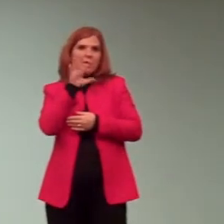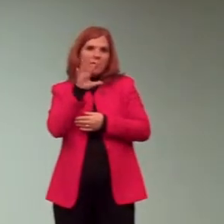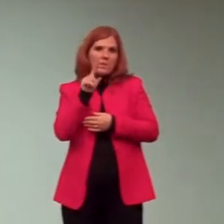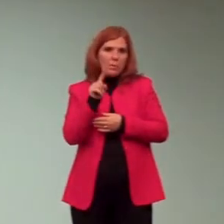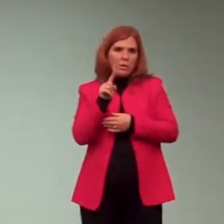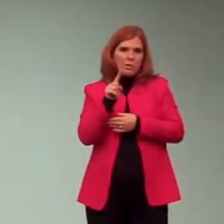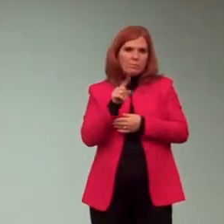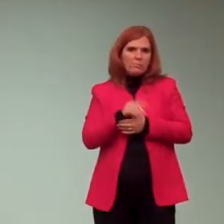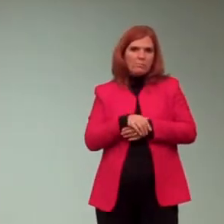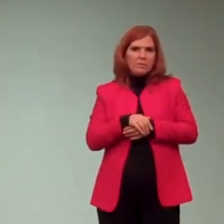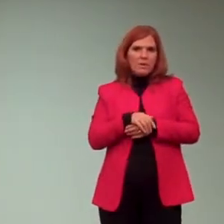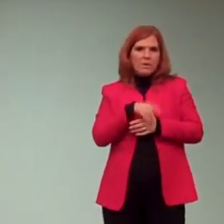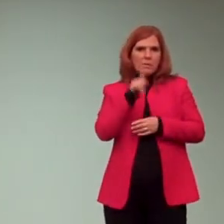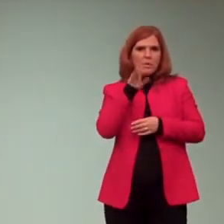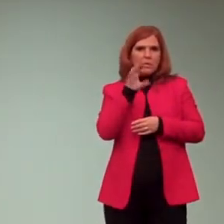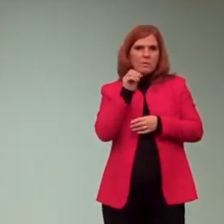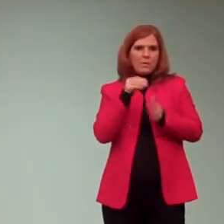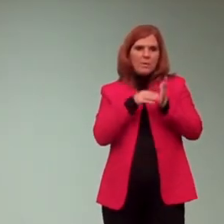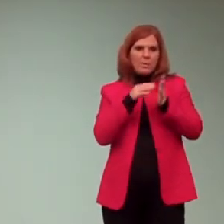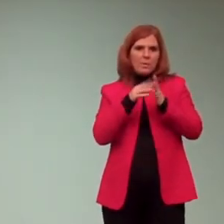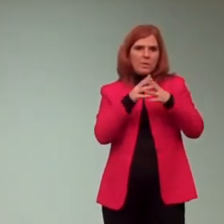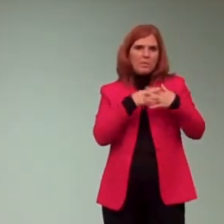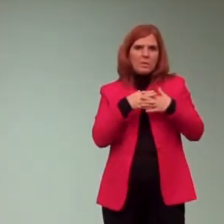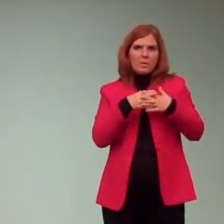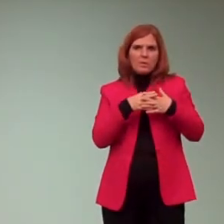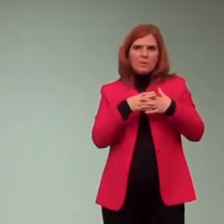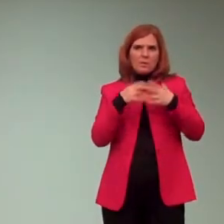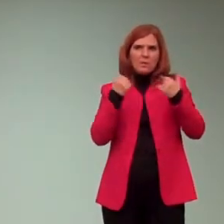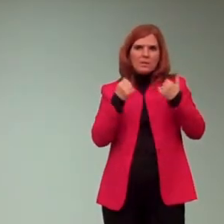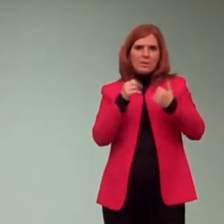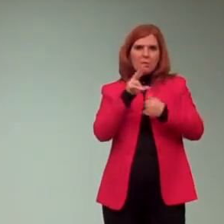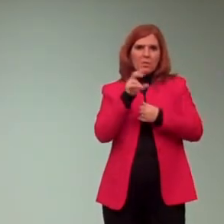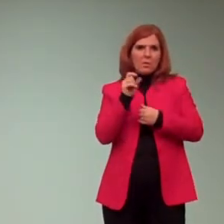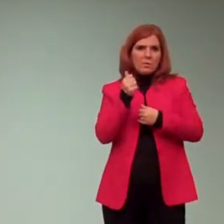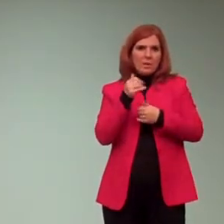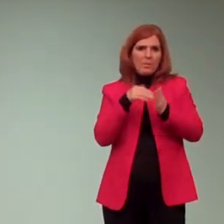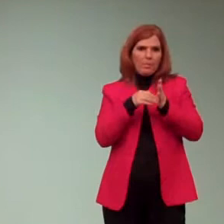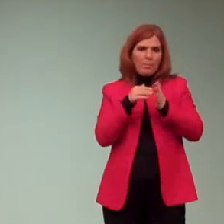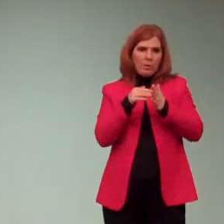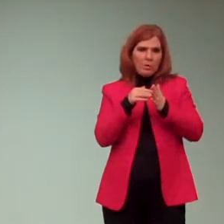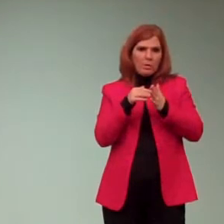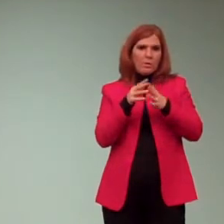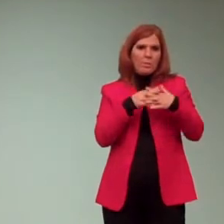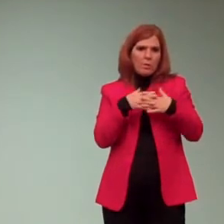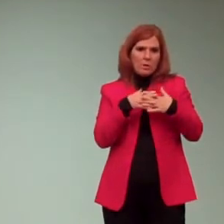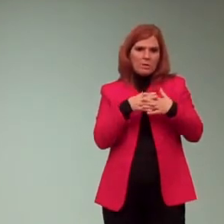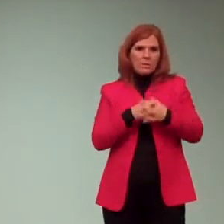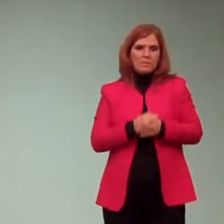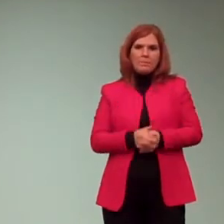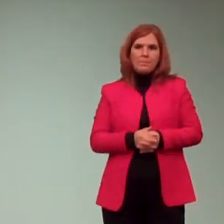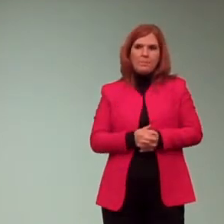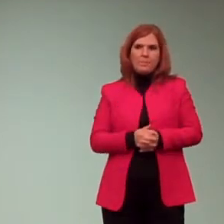1951, there were 150 million Americans. There are now 310 million Americans.